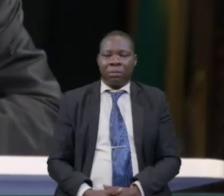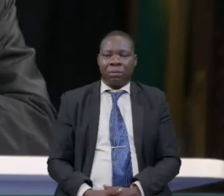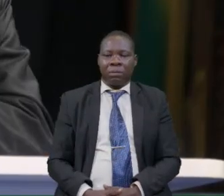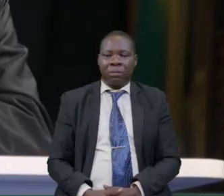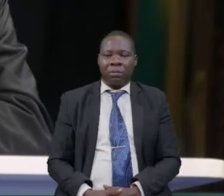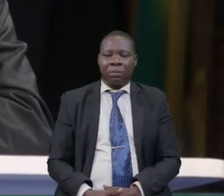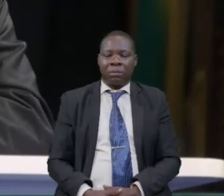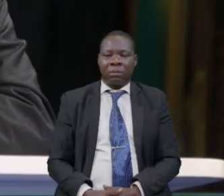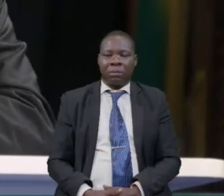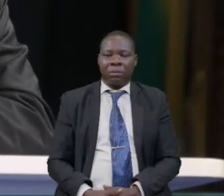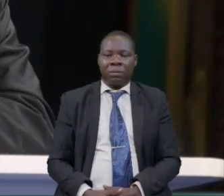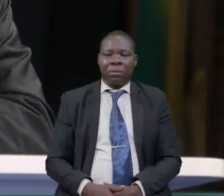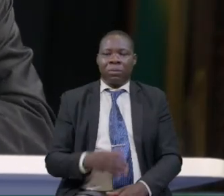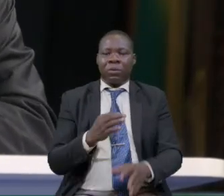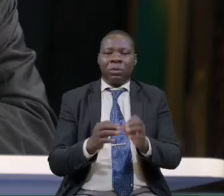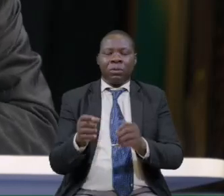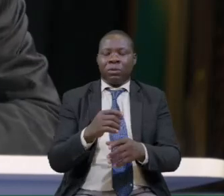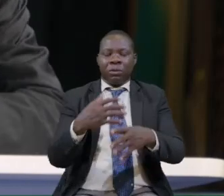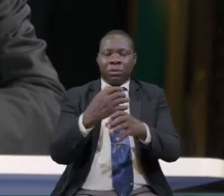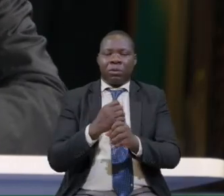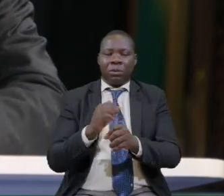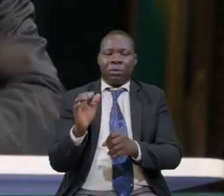if you receive your miracle this night,